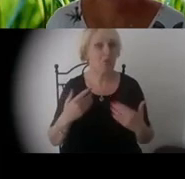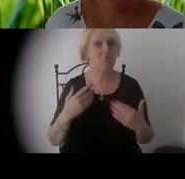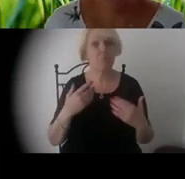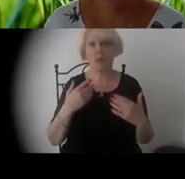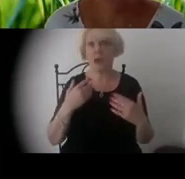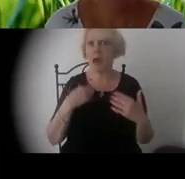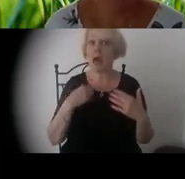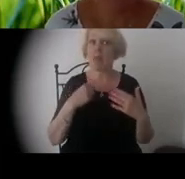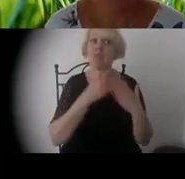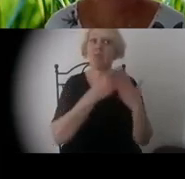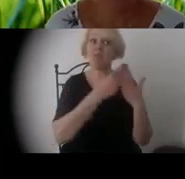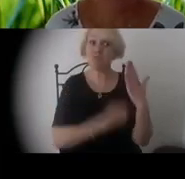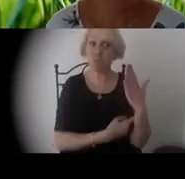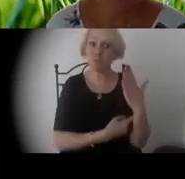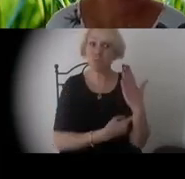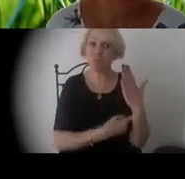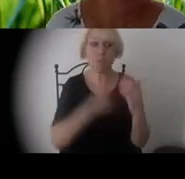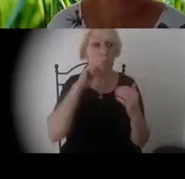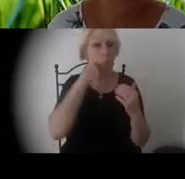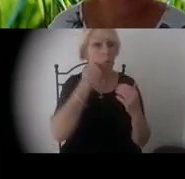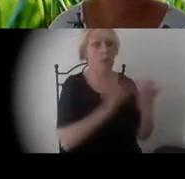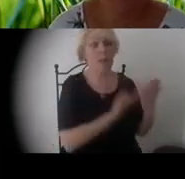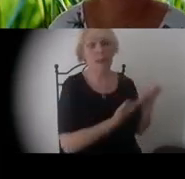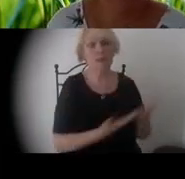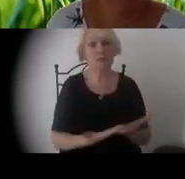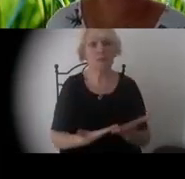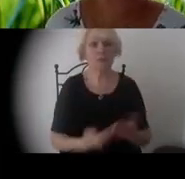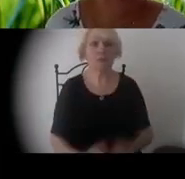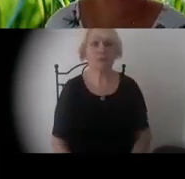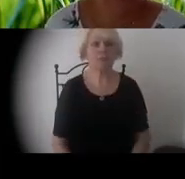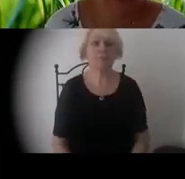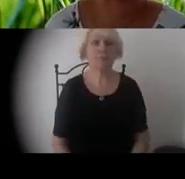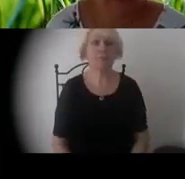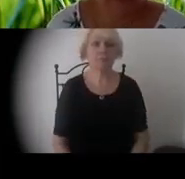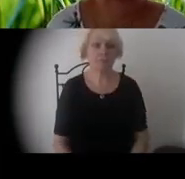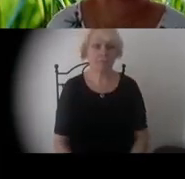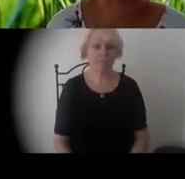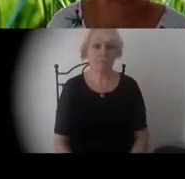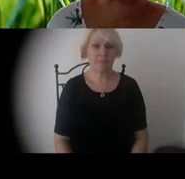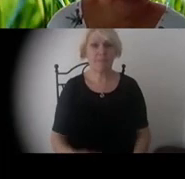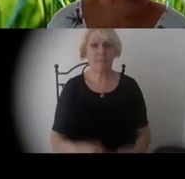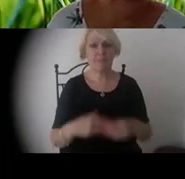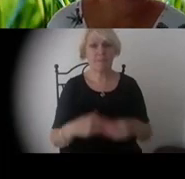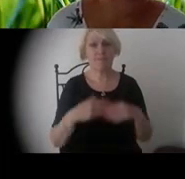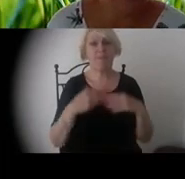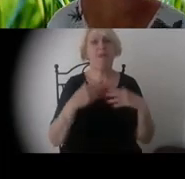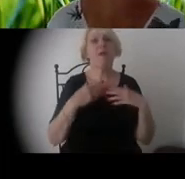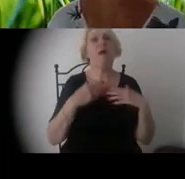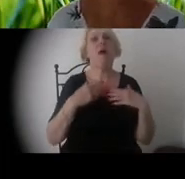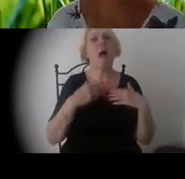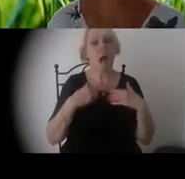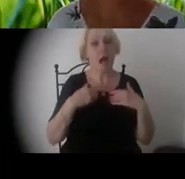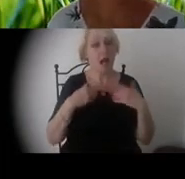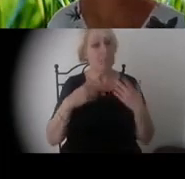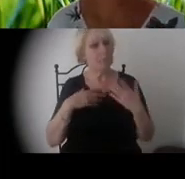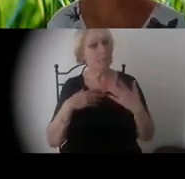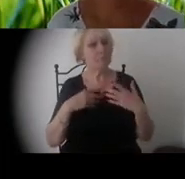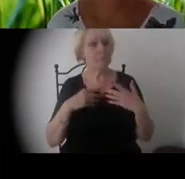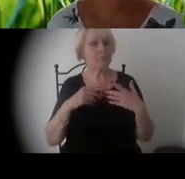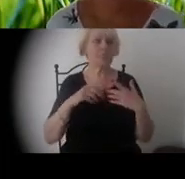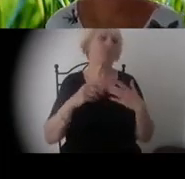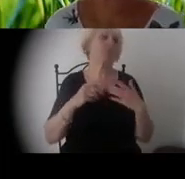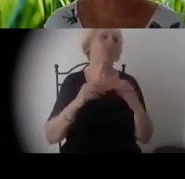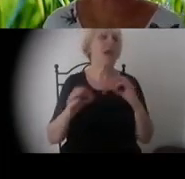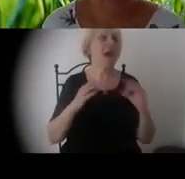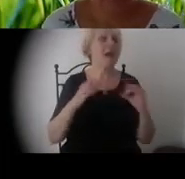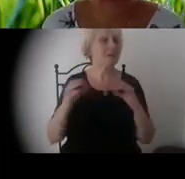and then go through the introductions, but I'm the Acting Chief Executive, Fazila Ahmed. So welcome everyone for this